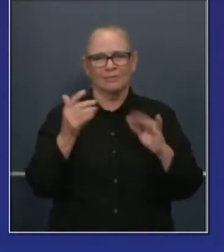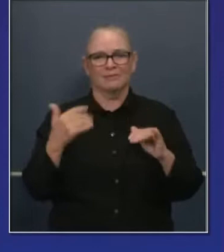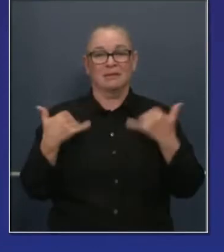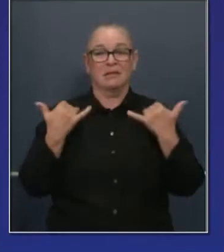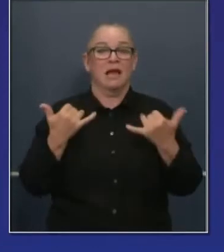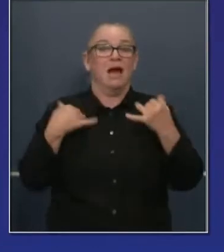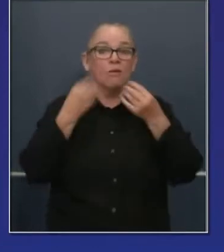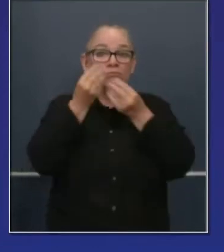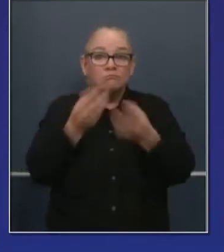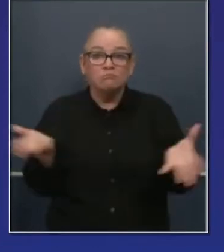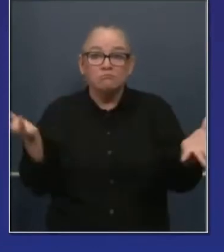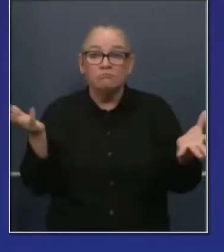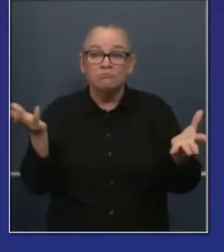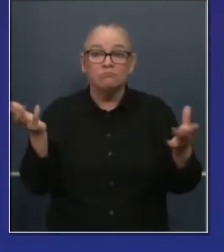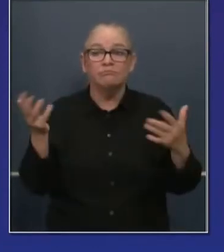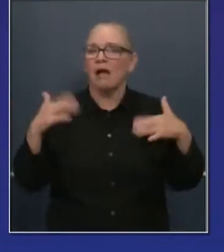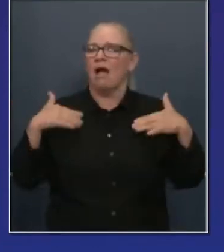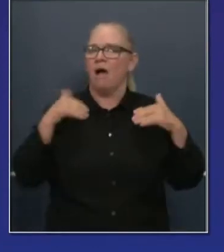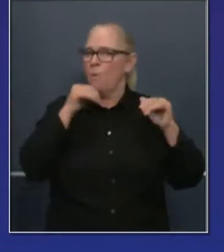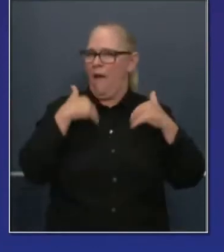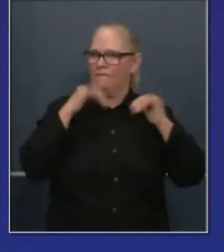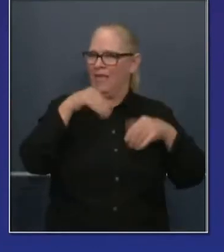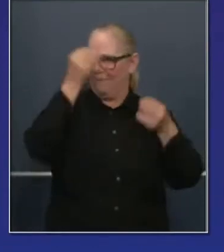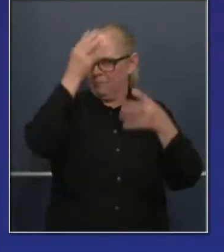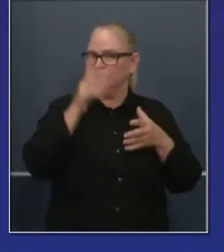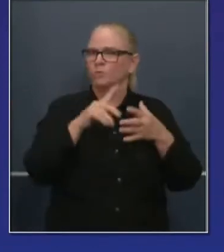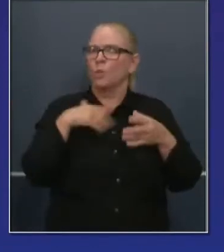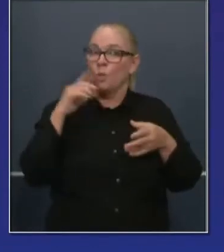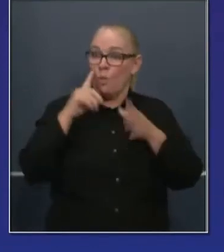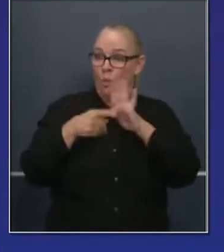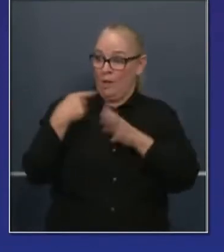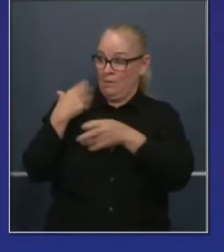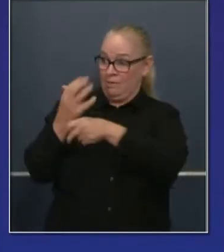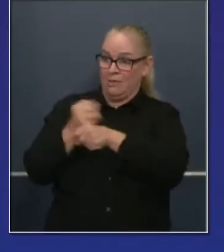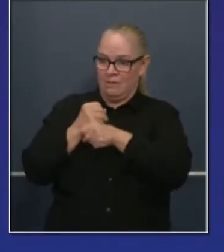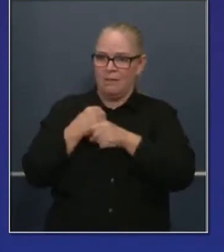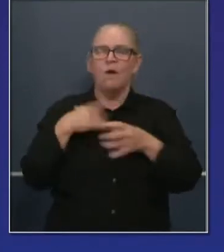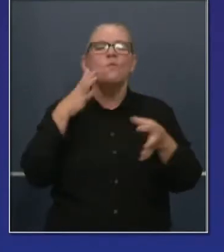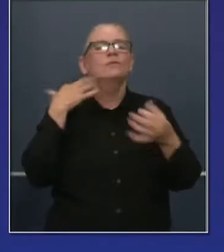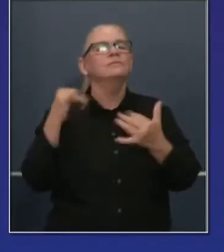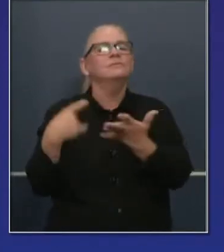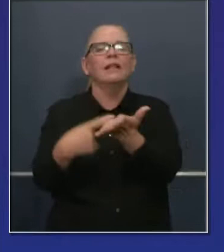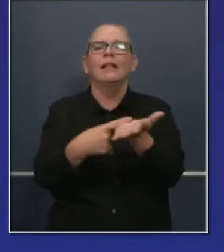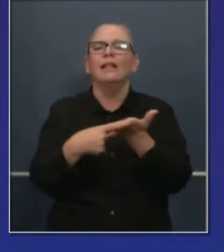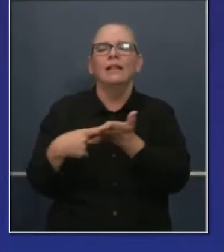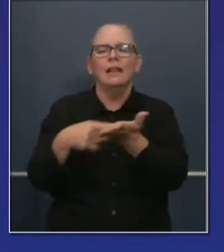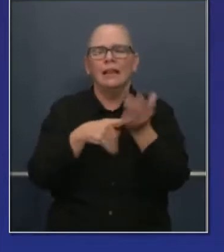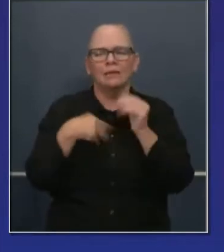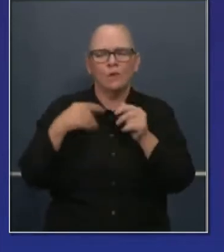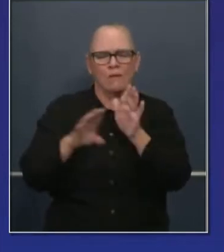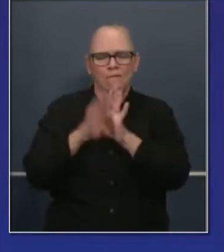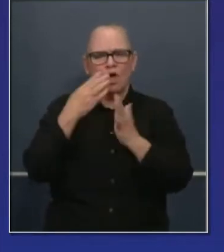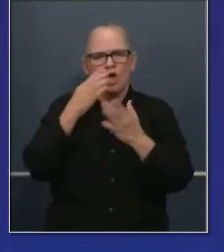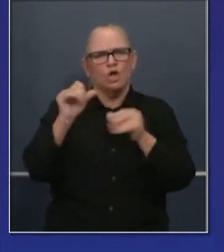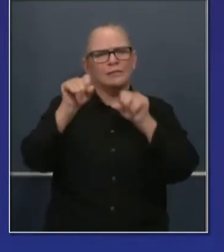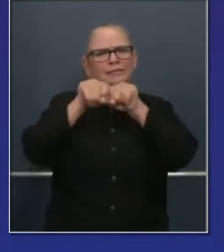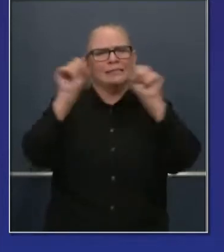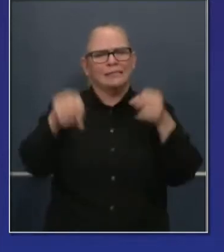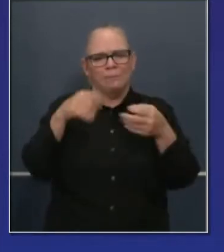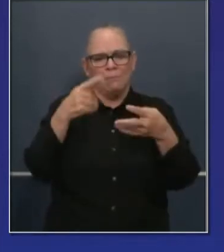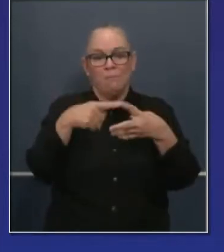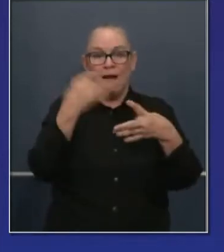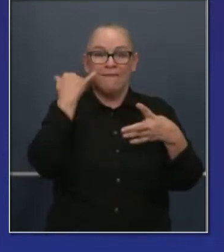that presentation, but want folks to know we are actively working in a number of sectors and will be